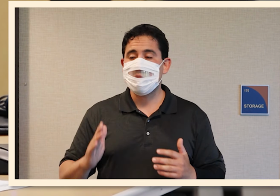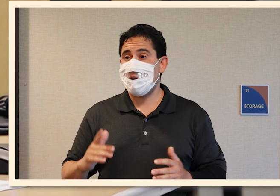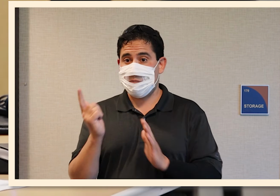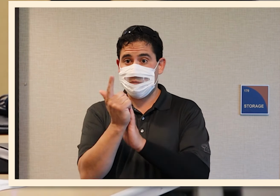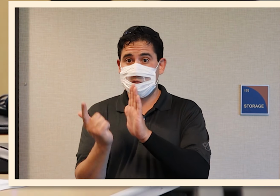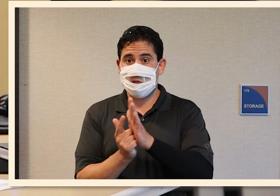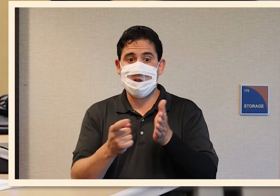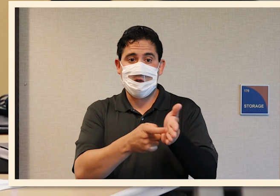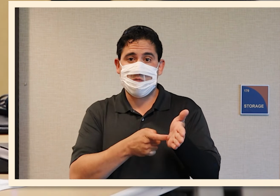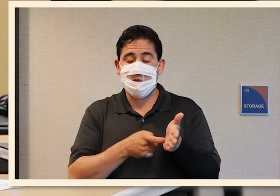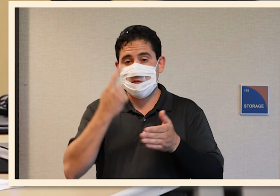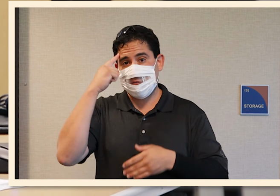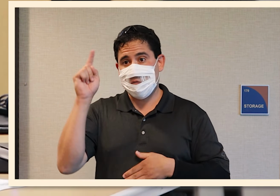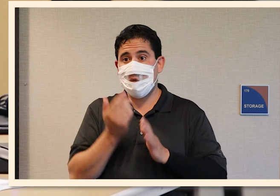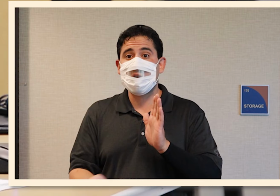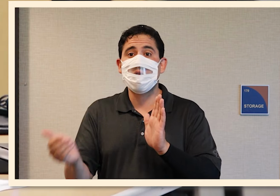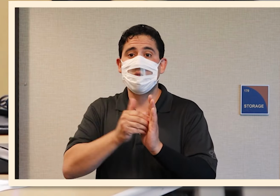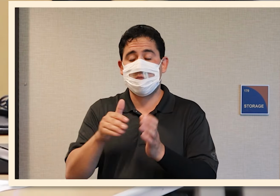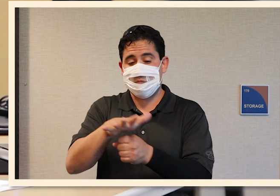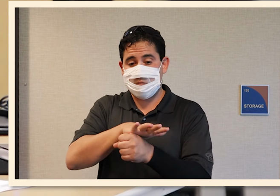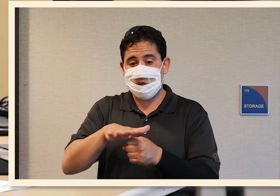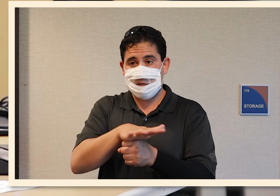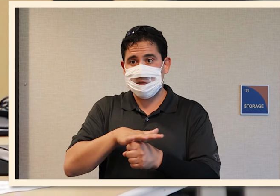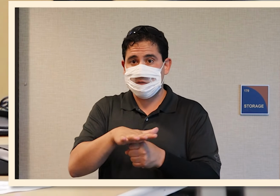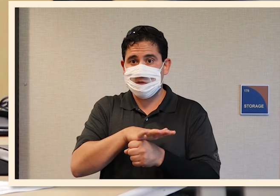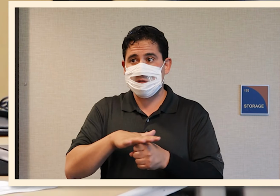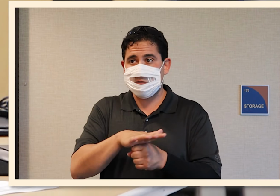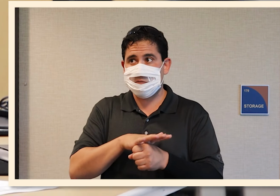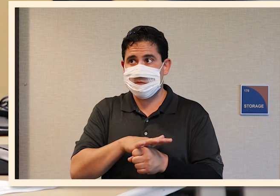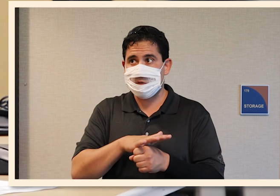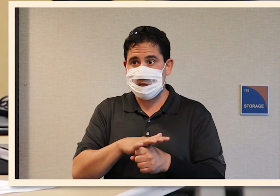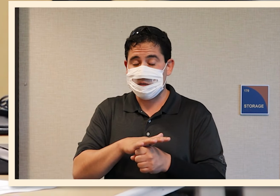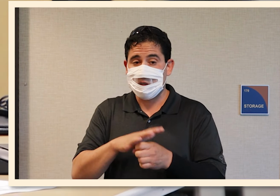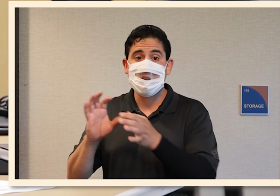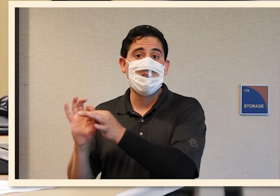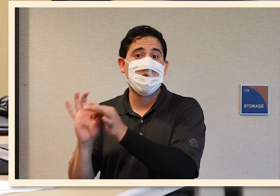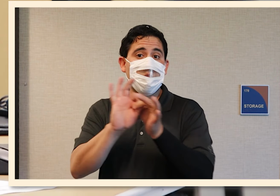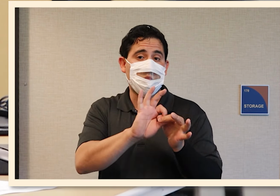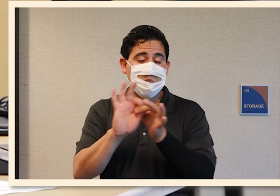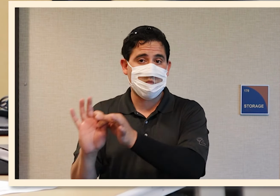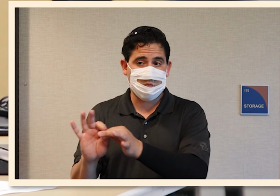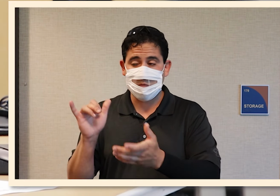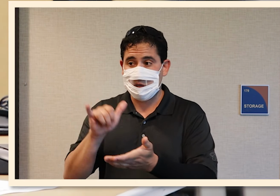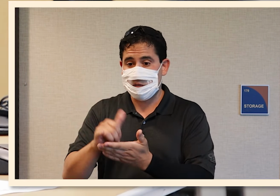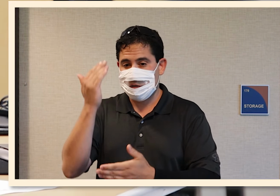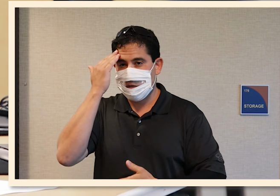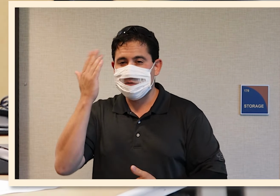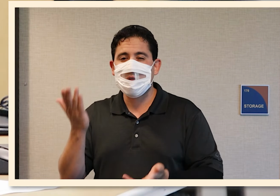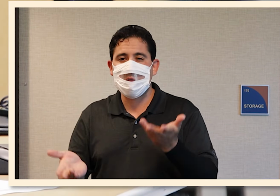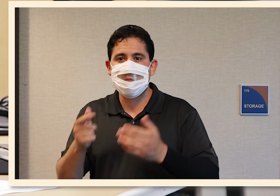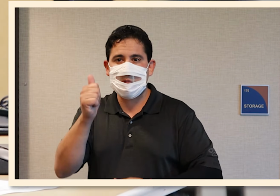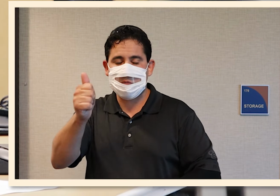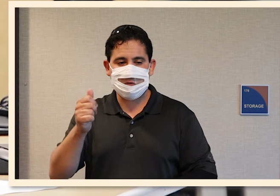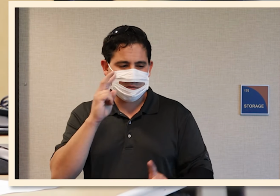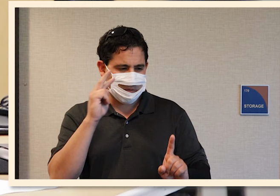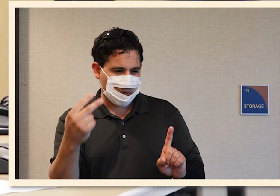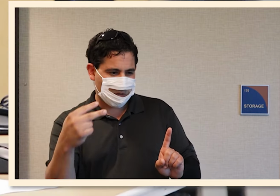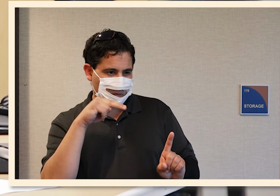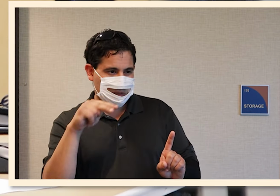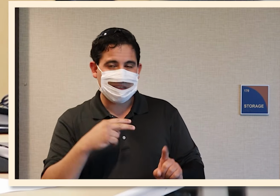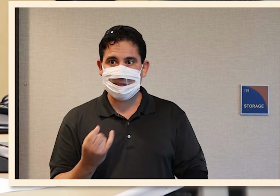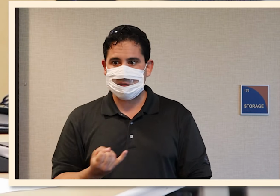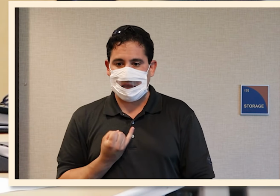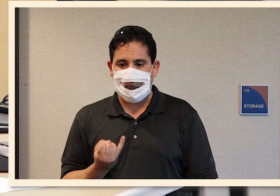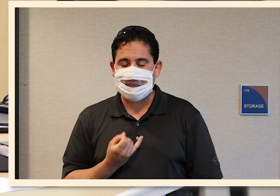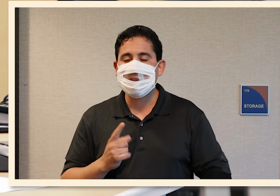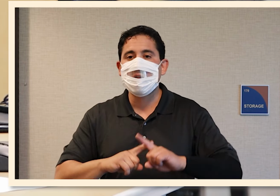in terms of redistricting, in terms of, and I know that this is, maybe you're seeing this in isolation because you're focused